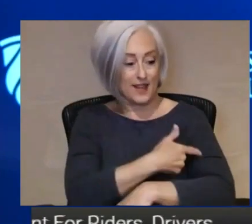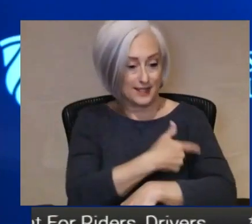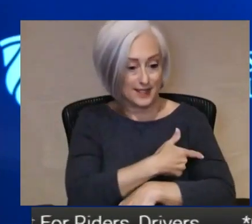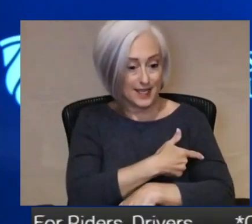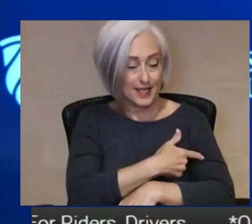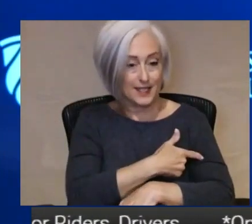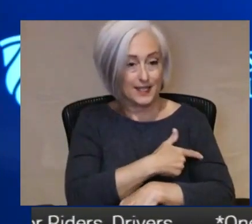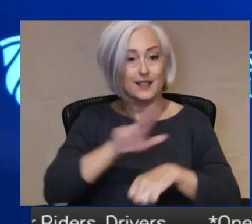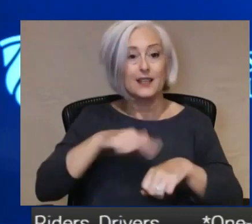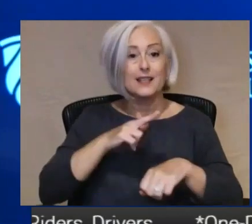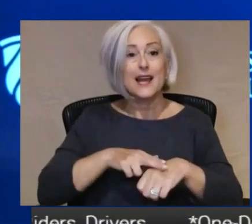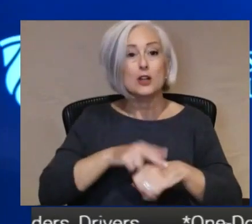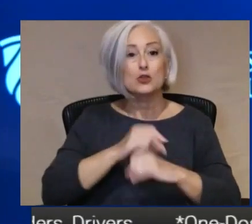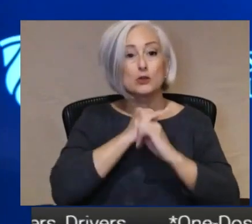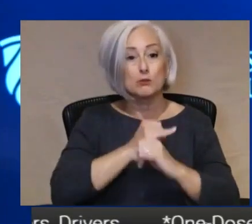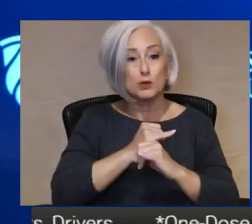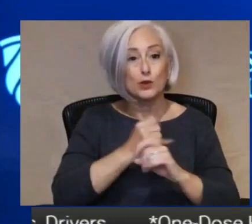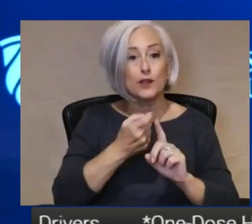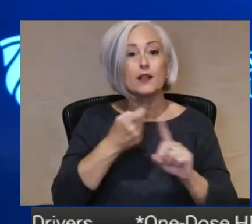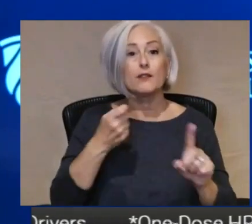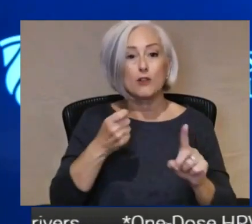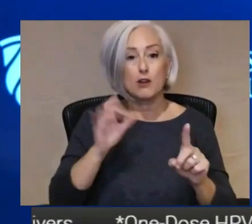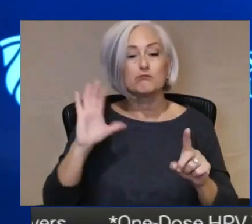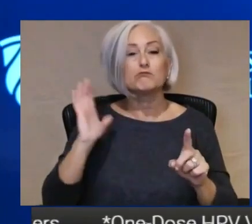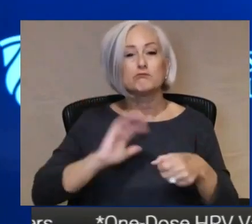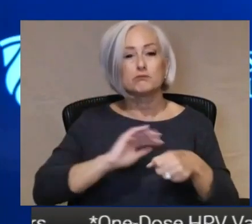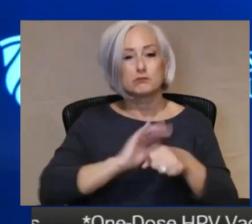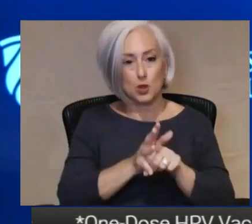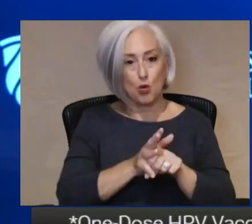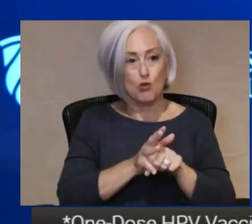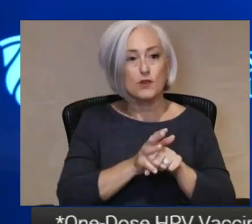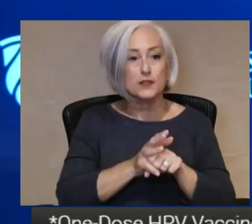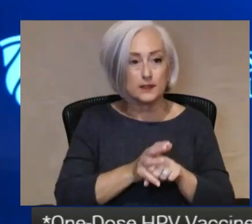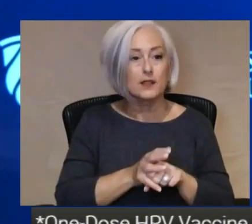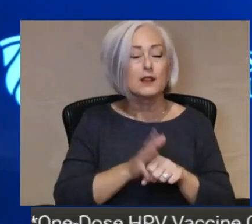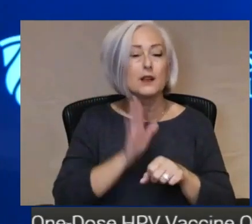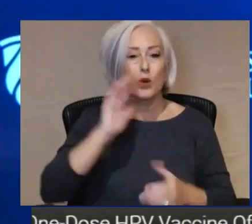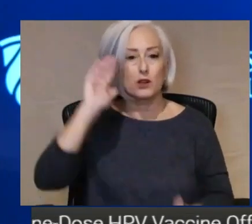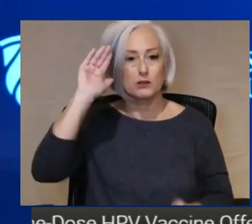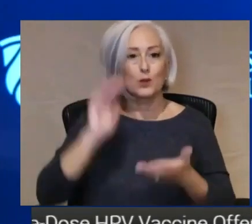Omicron, are going to help protect us against the BA2 subvariant. But time will tell that.